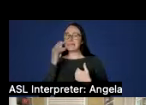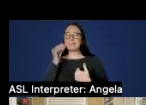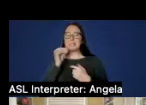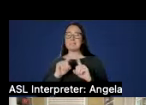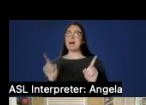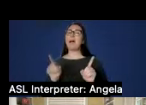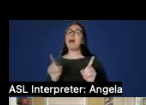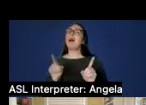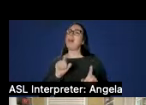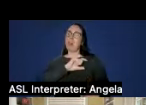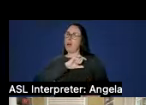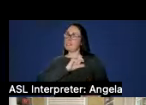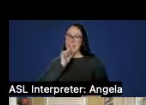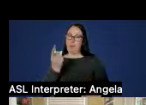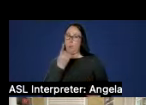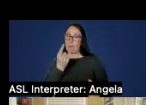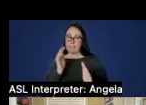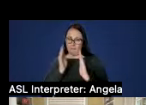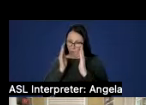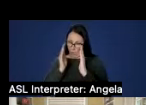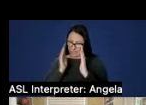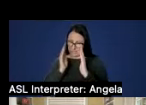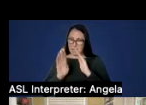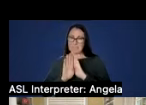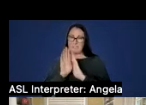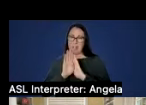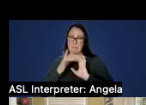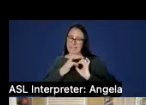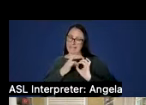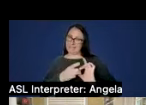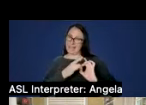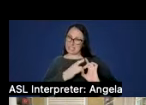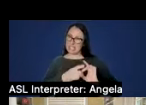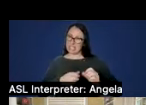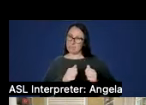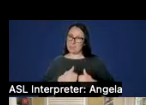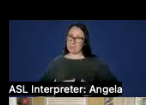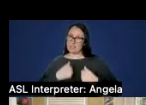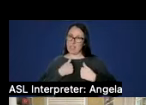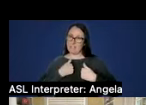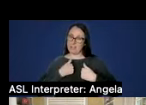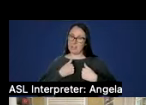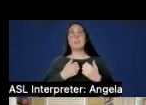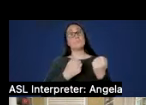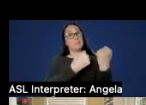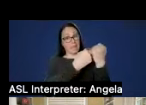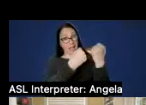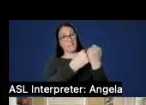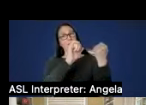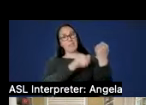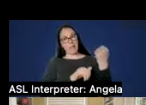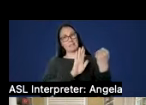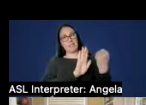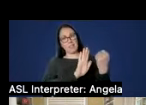a relationship or a connection with a survivor, and you are. And so there is beauty in that. So